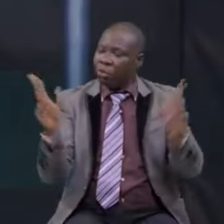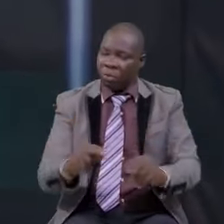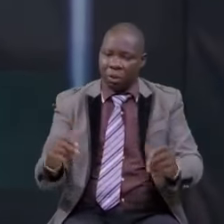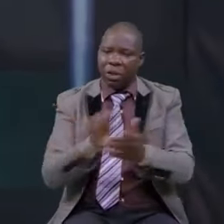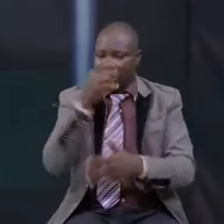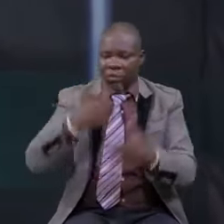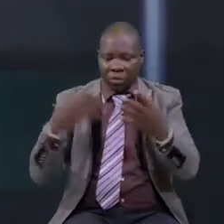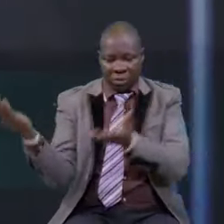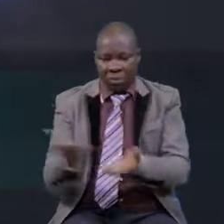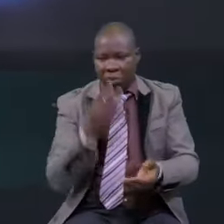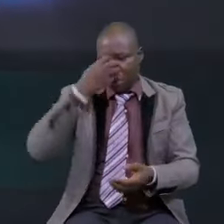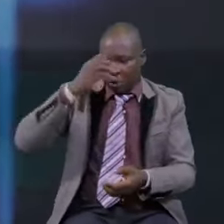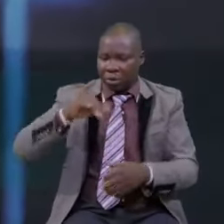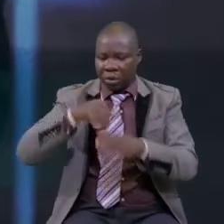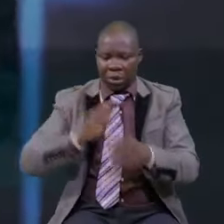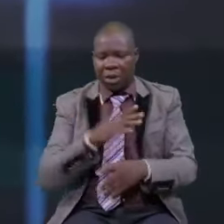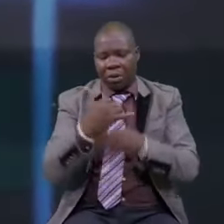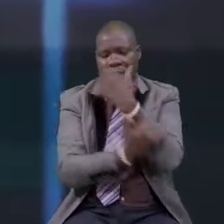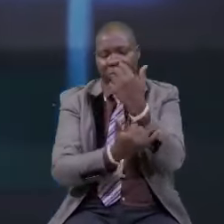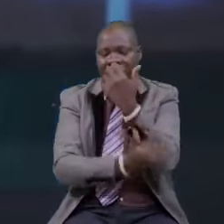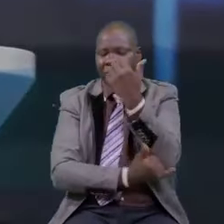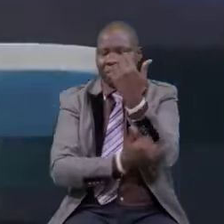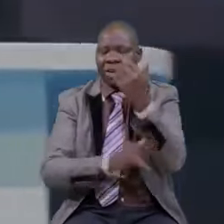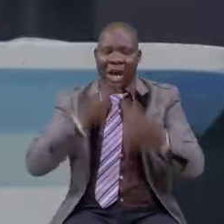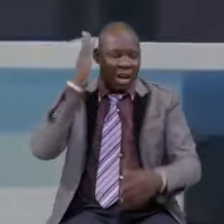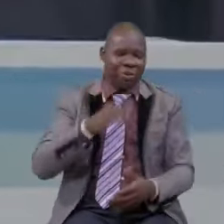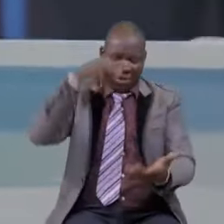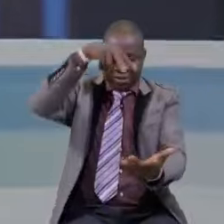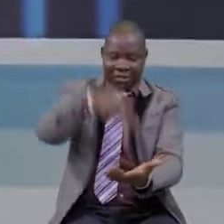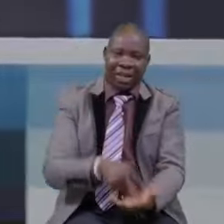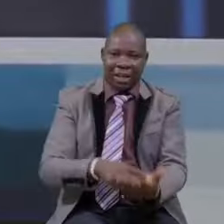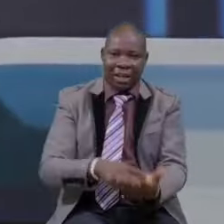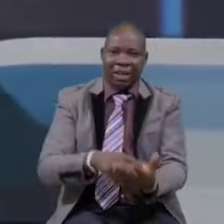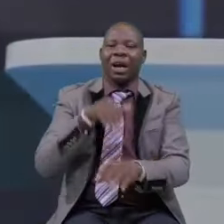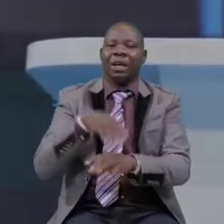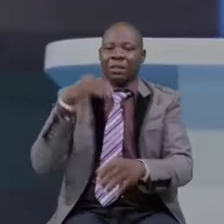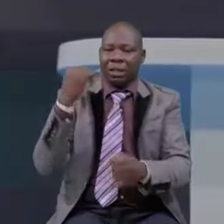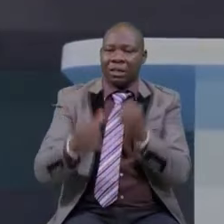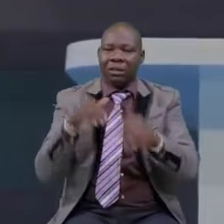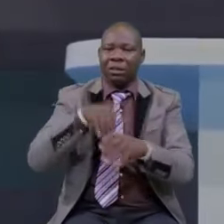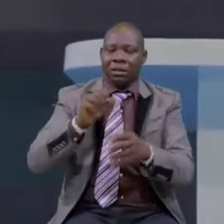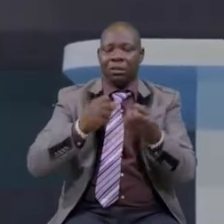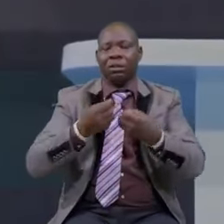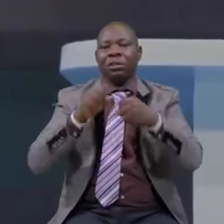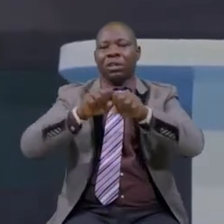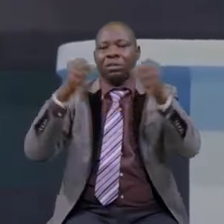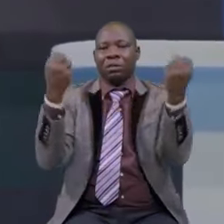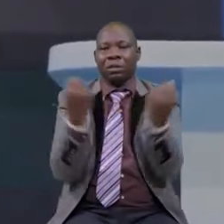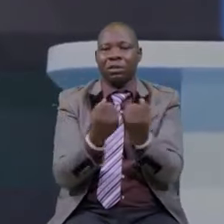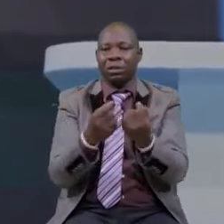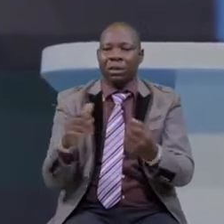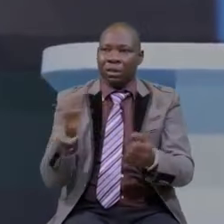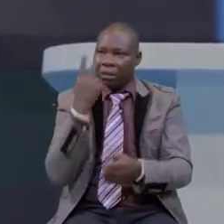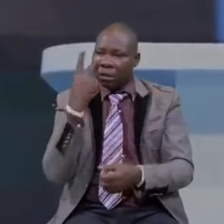country. I will stand. And then eventually in society, they see that, you know, you are vocal, you